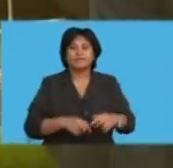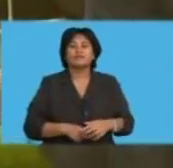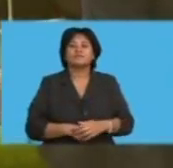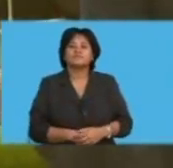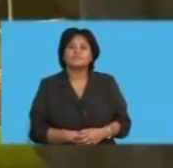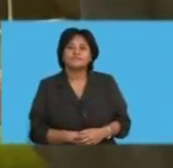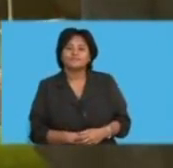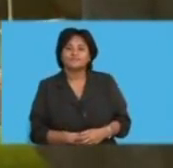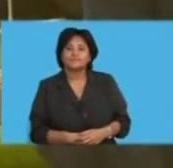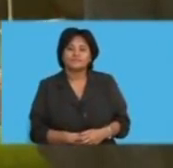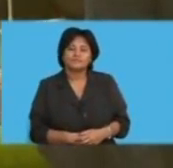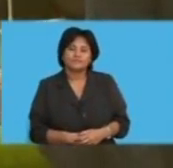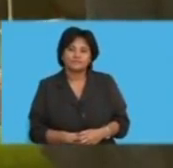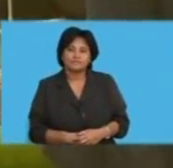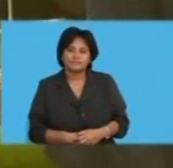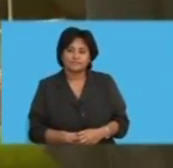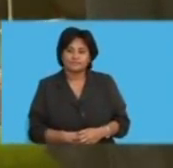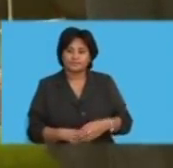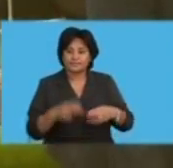the